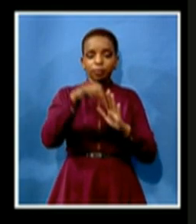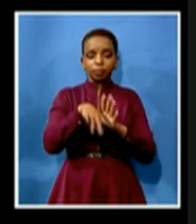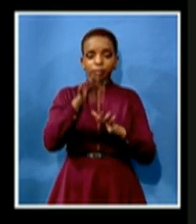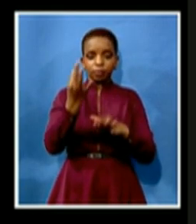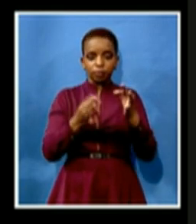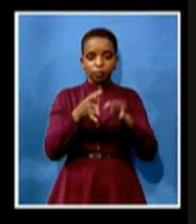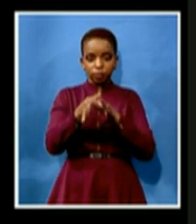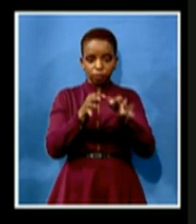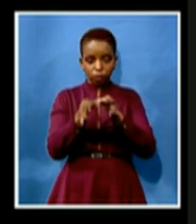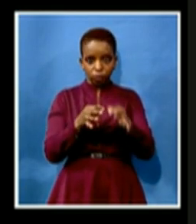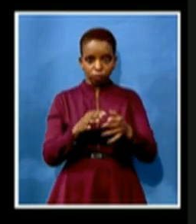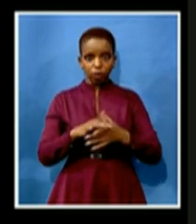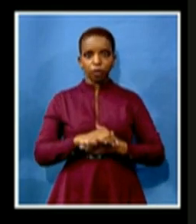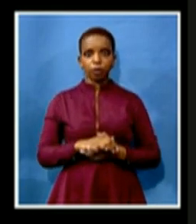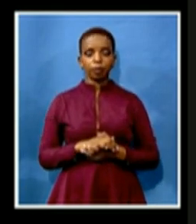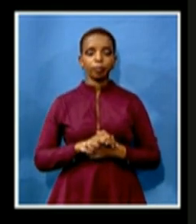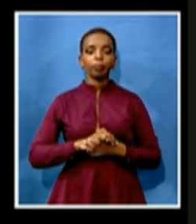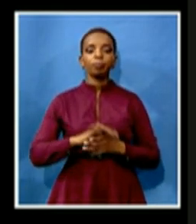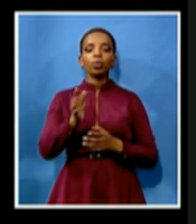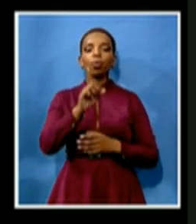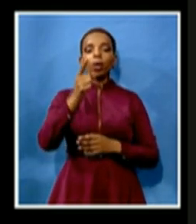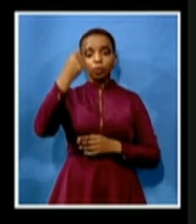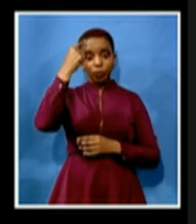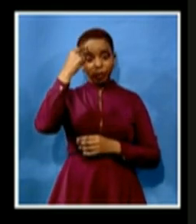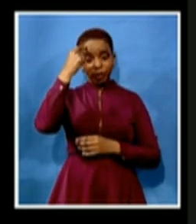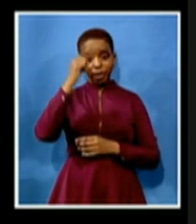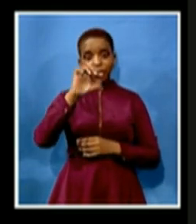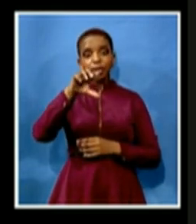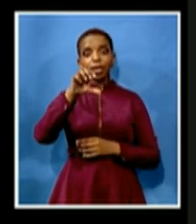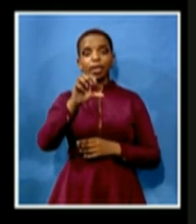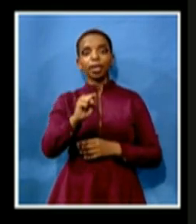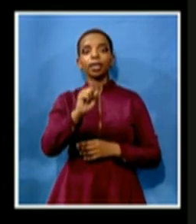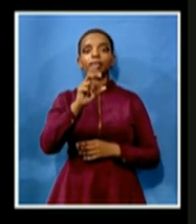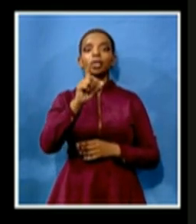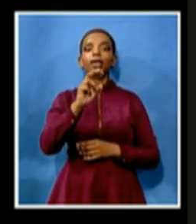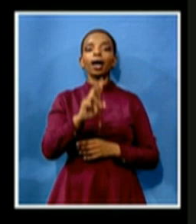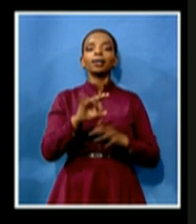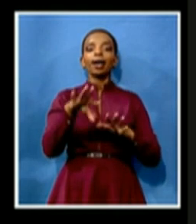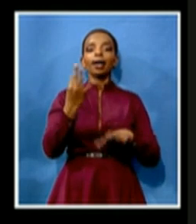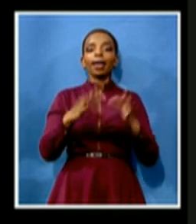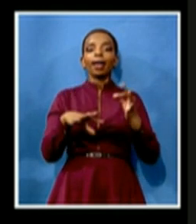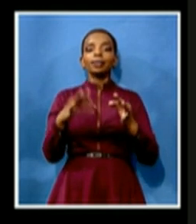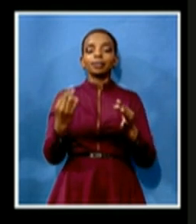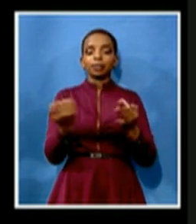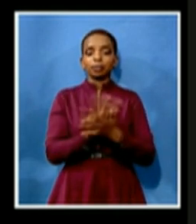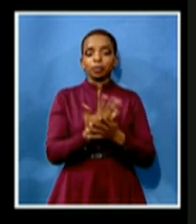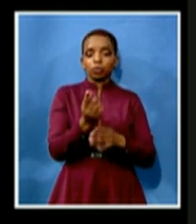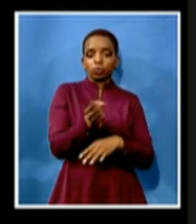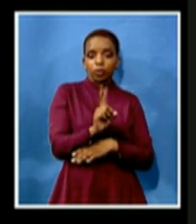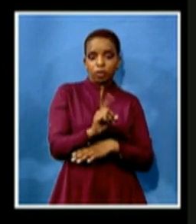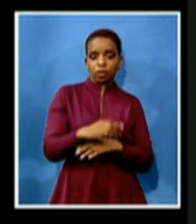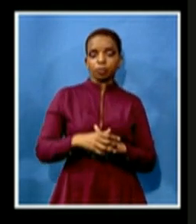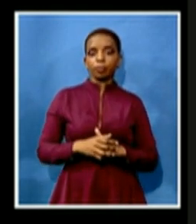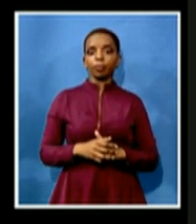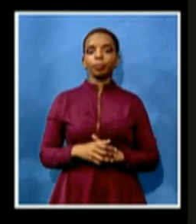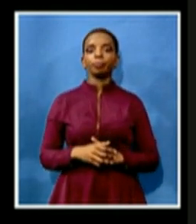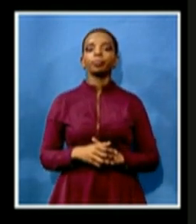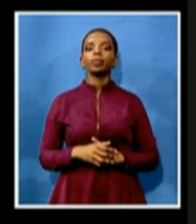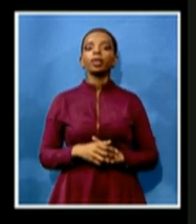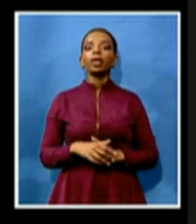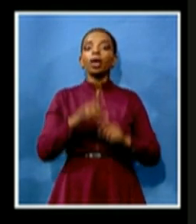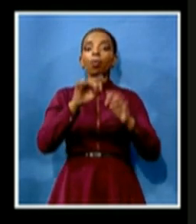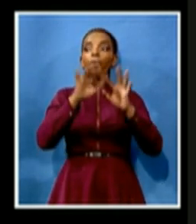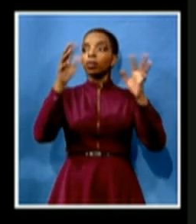SEIR analyses is that there appears to be a large portion of all populations worldwide that is simply not susceptible to